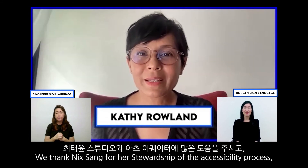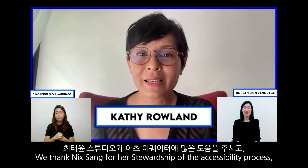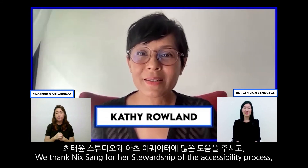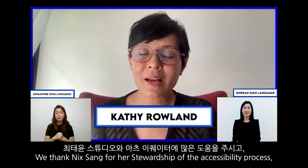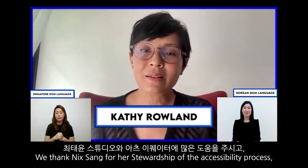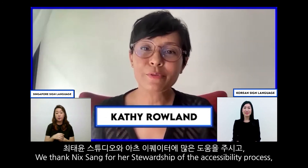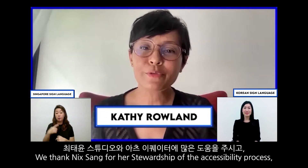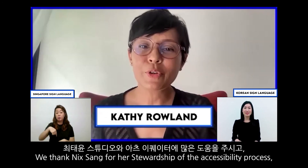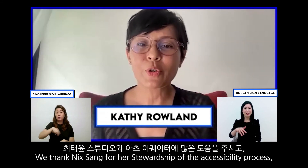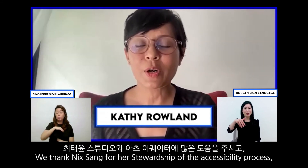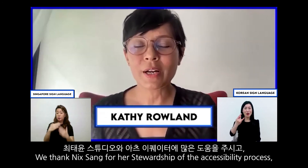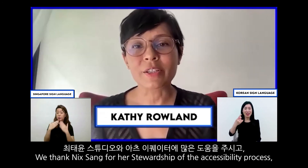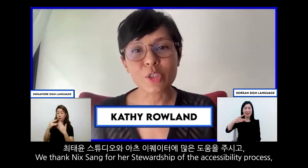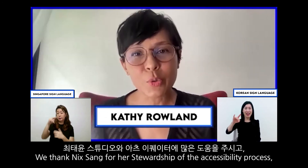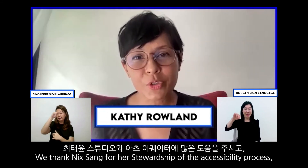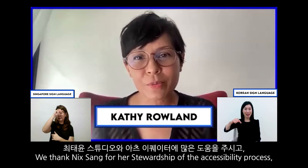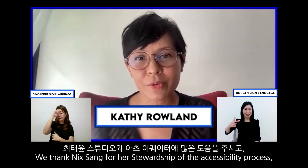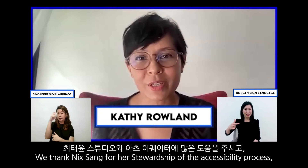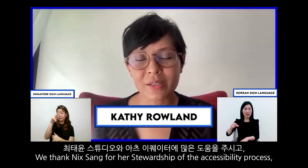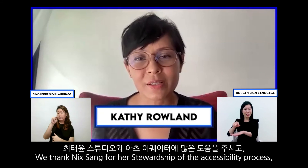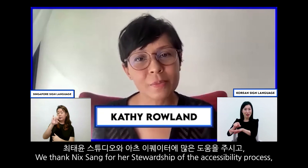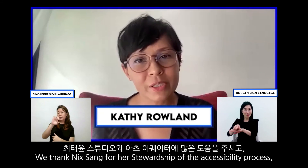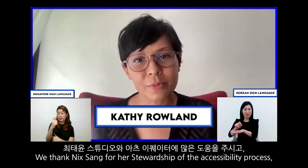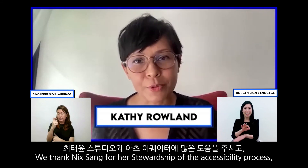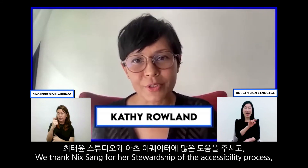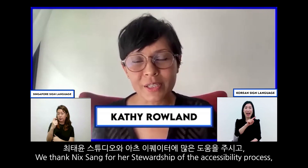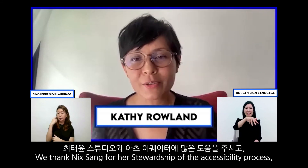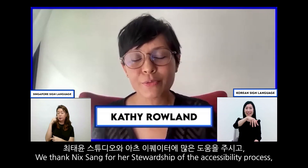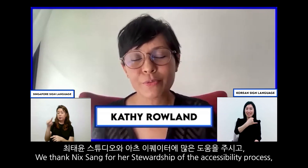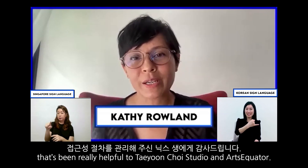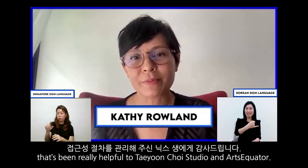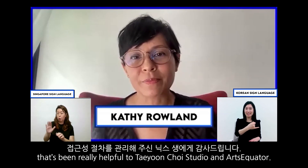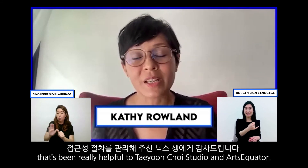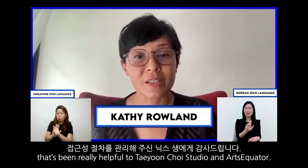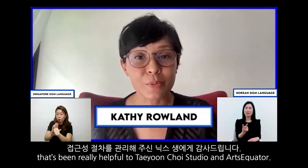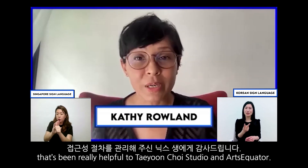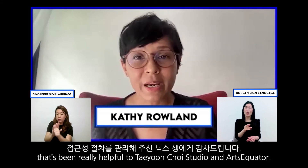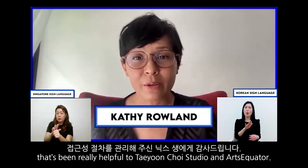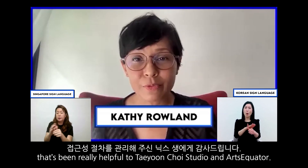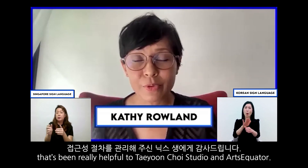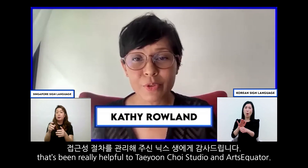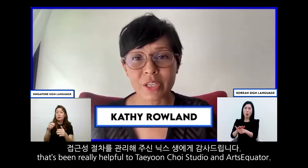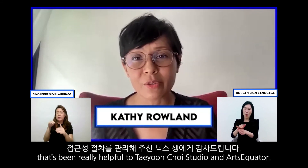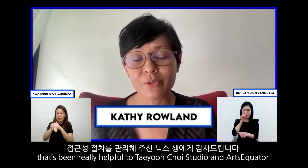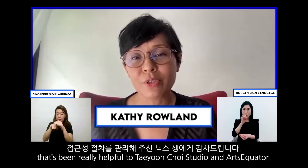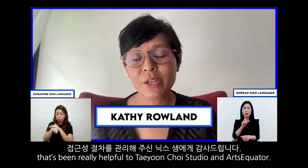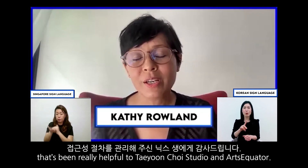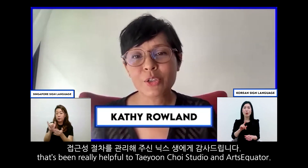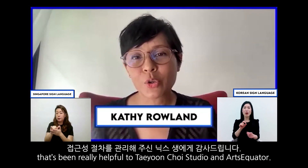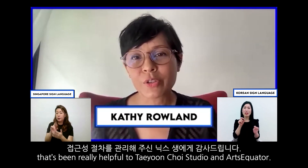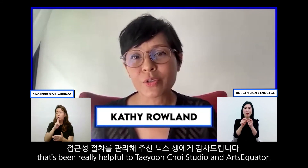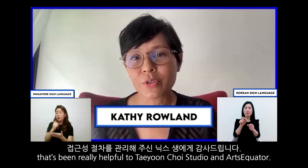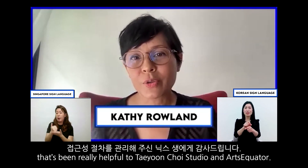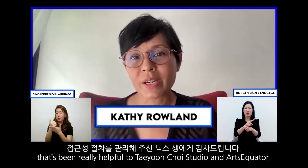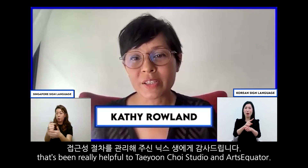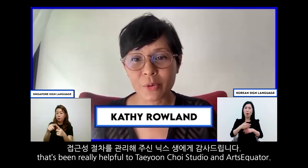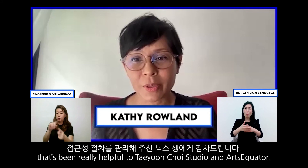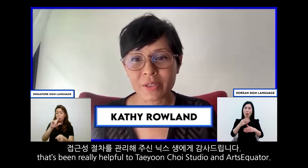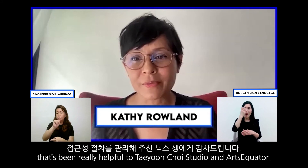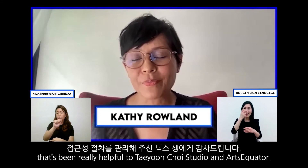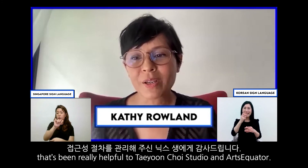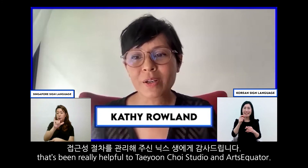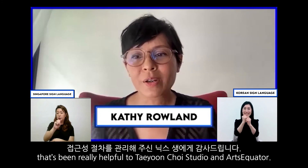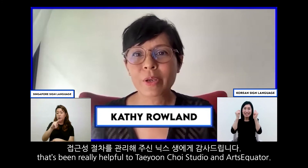We thank Nick Sung for her stewardship of the accessibility process that has been really helpful to Taeyoon Choi Studio